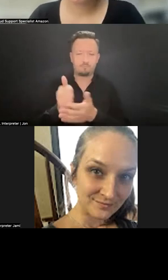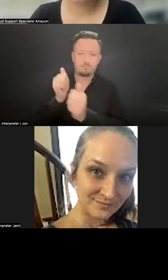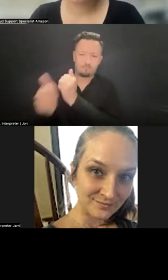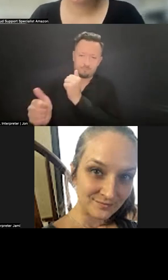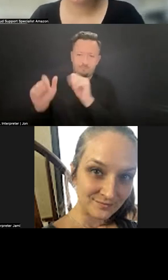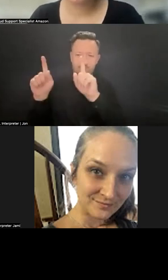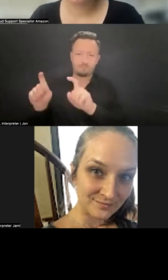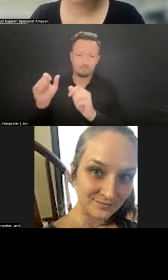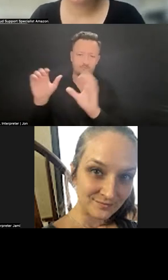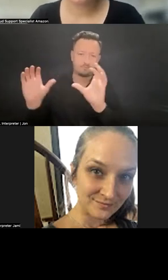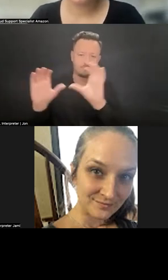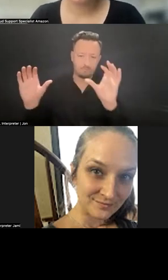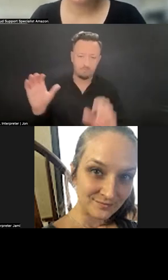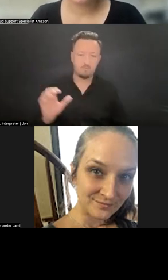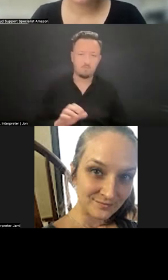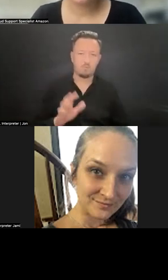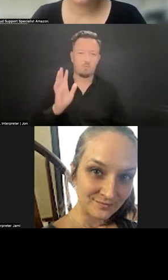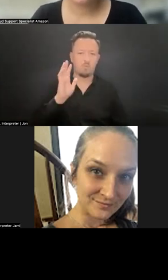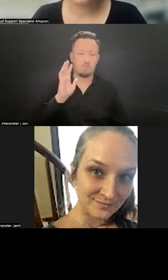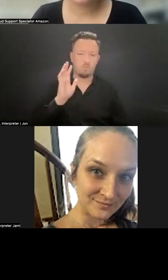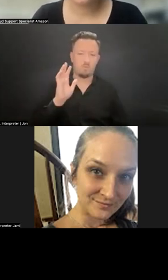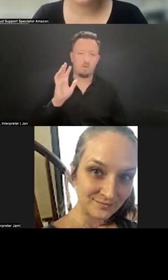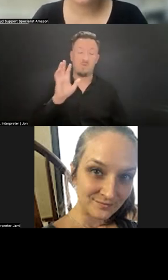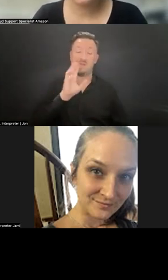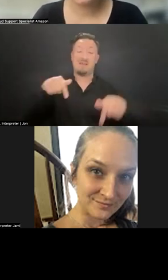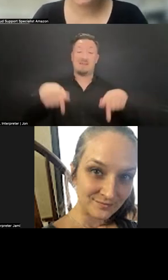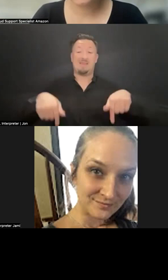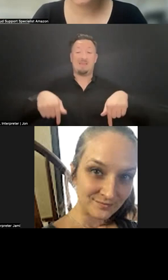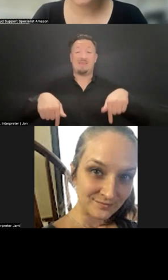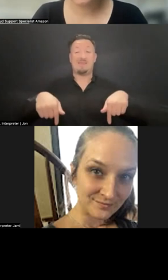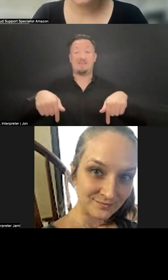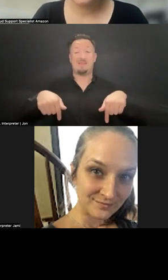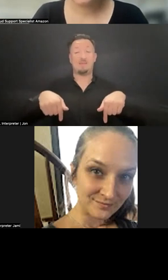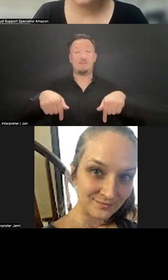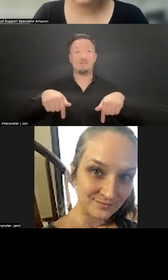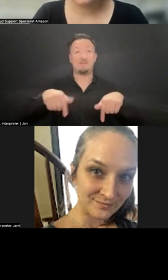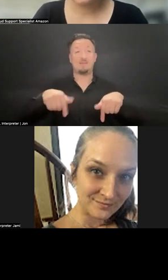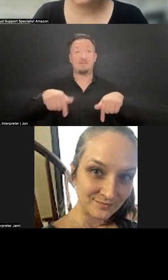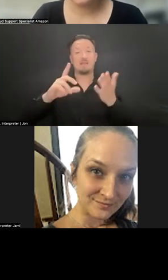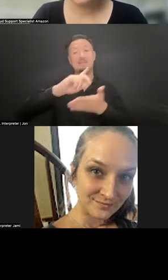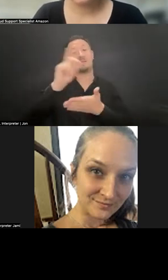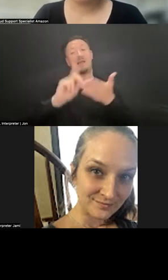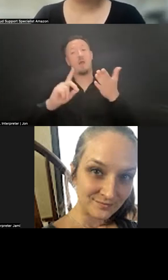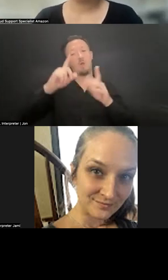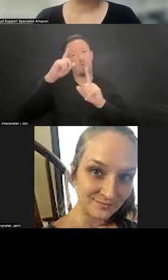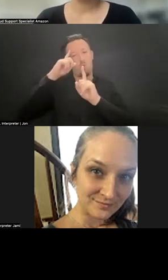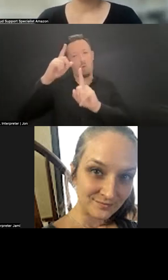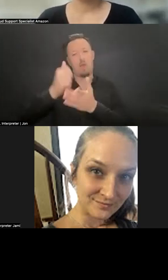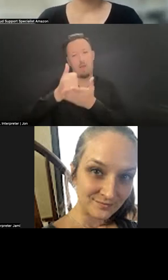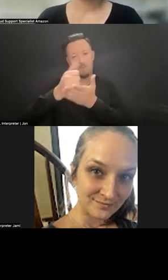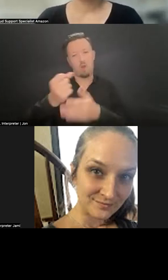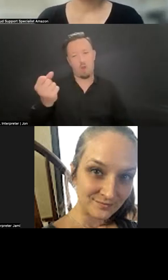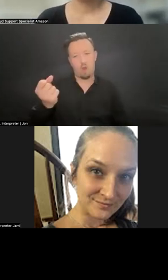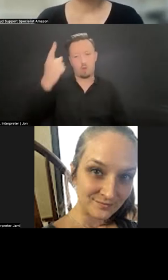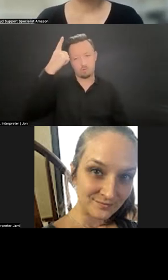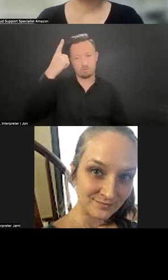a series of topics we're going to address. They're all designed to handle the core understanding of this